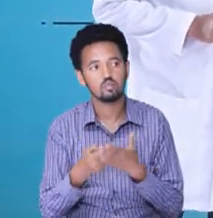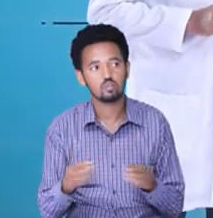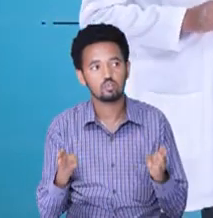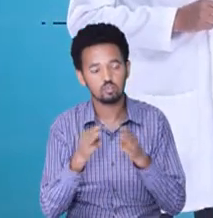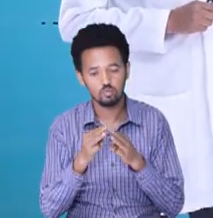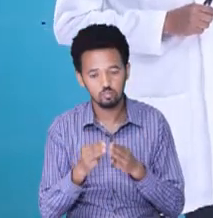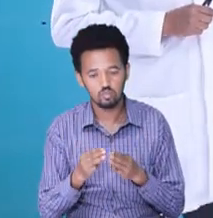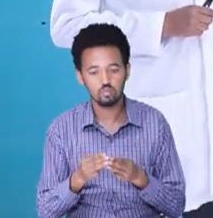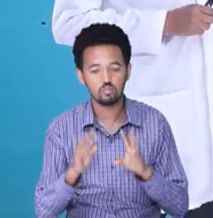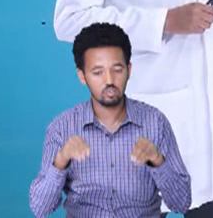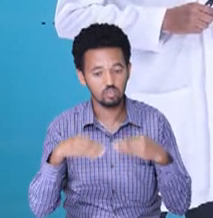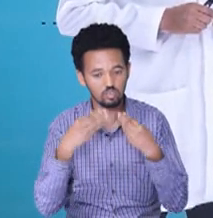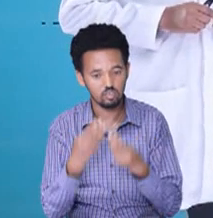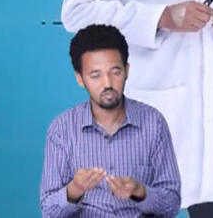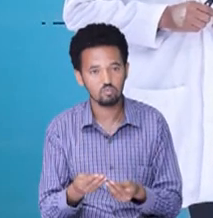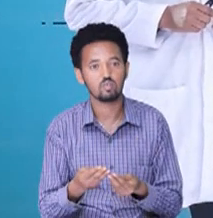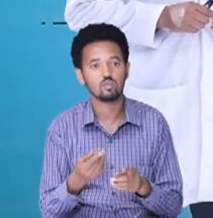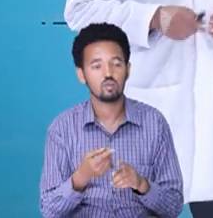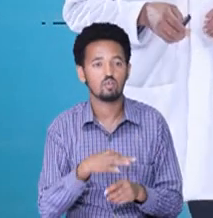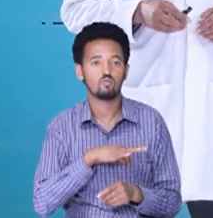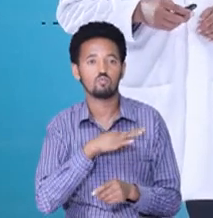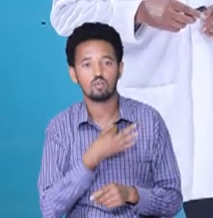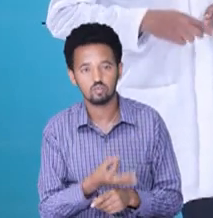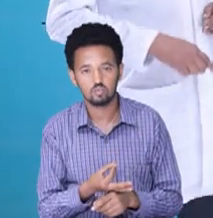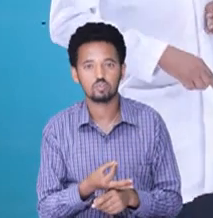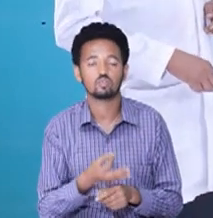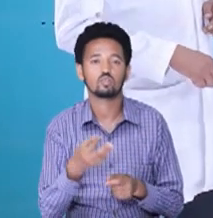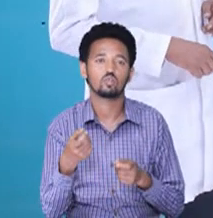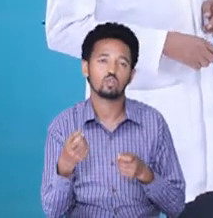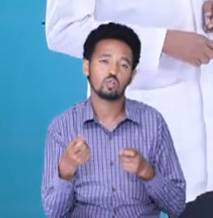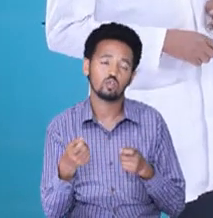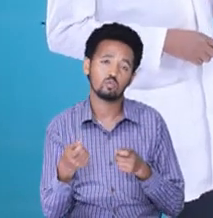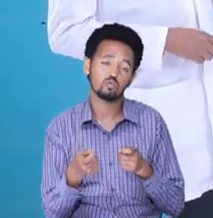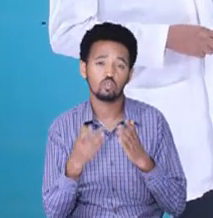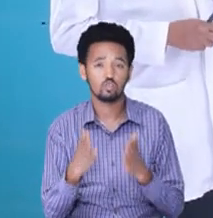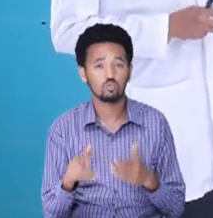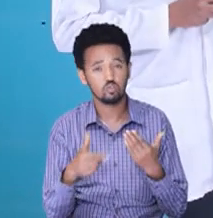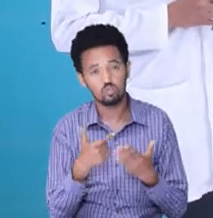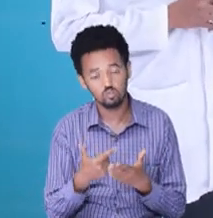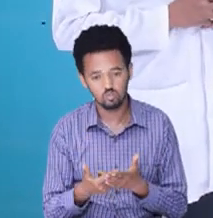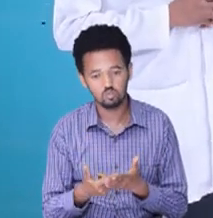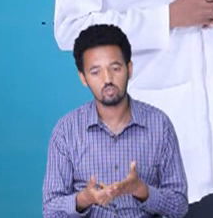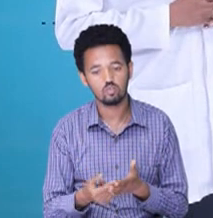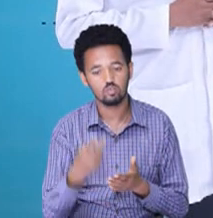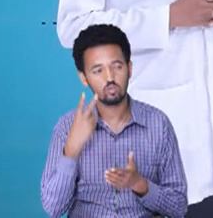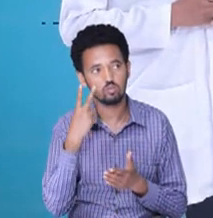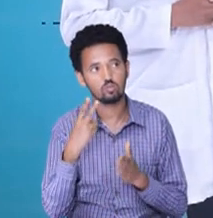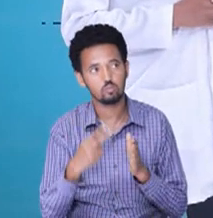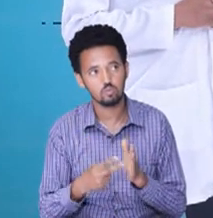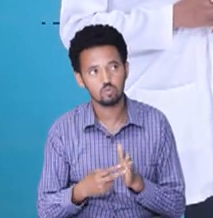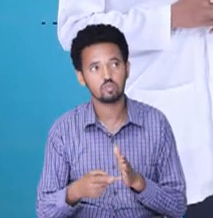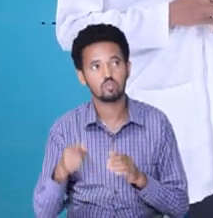meeting until they had given France a constitution. This oath took place in